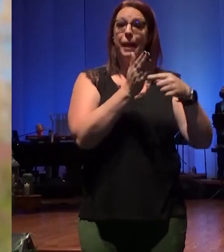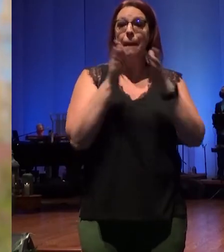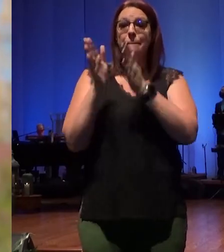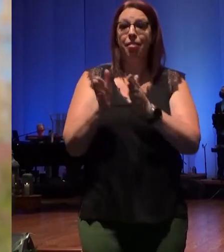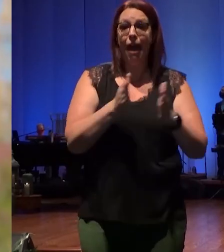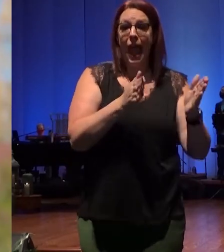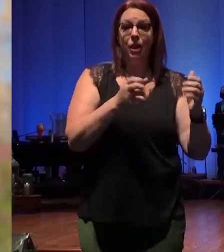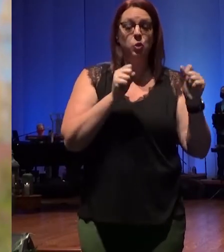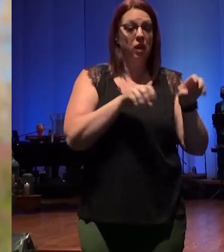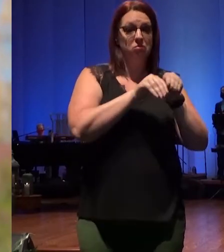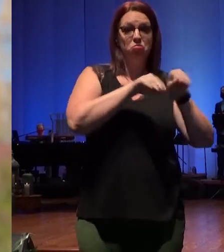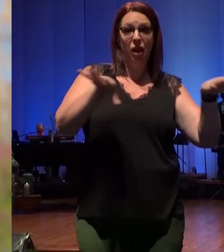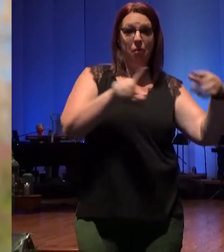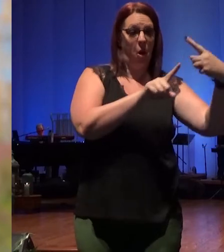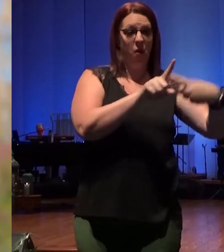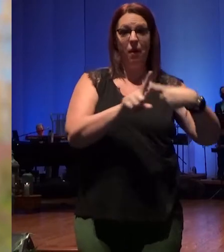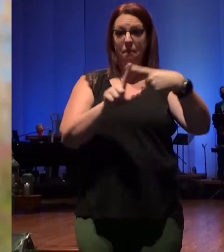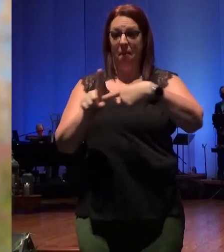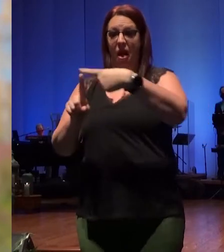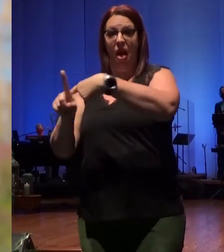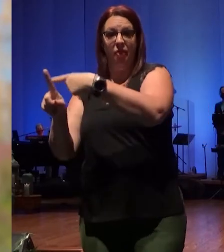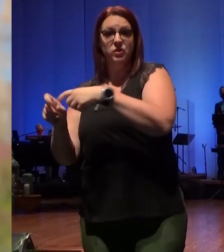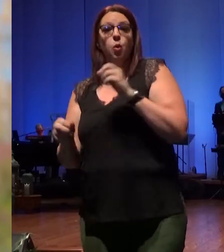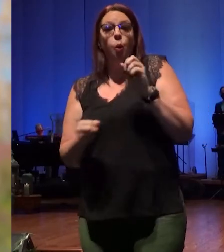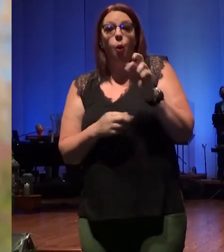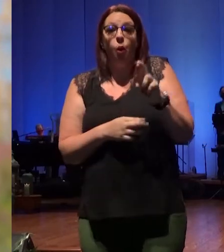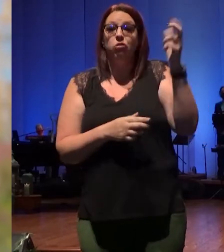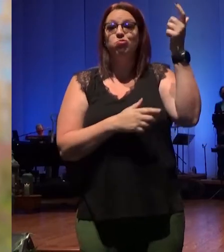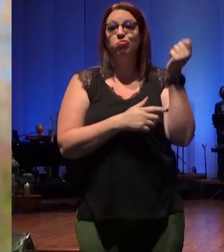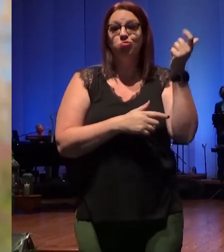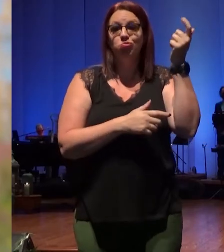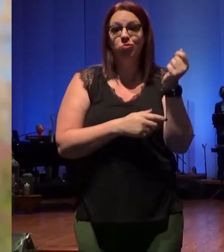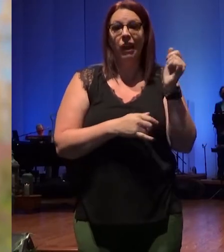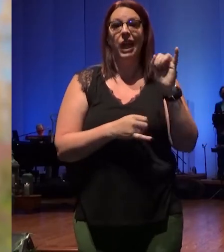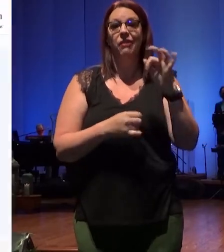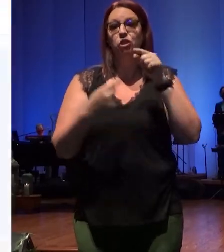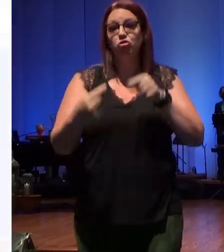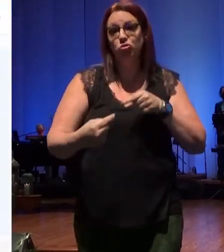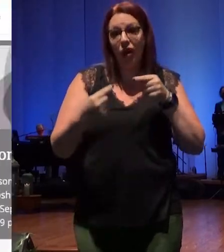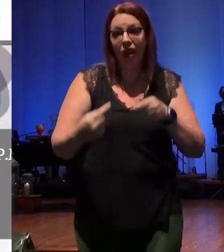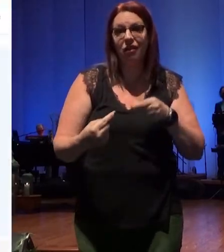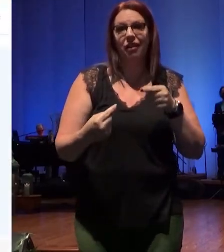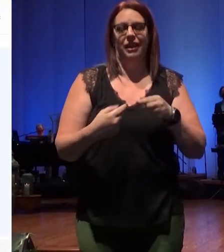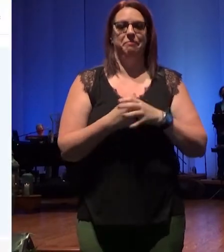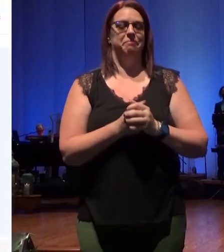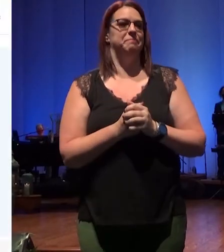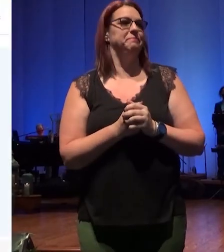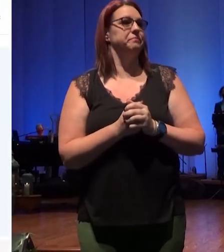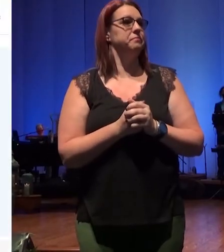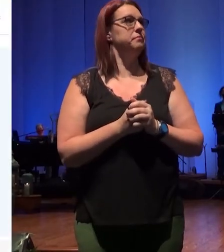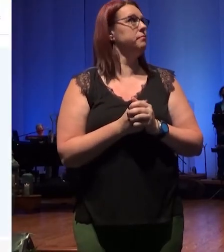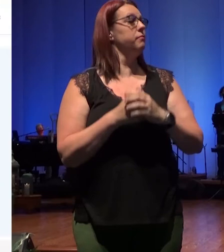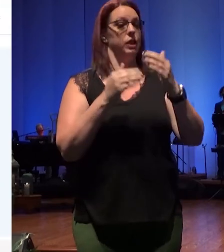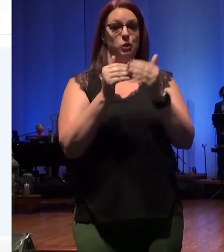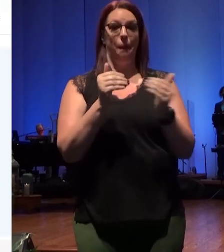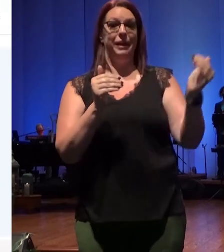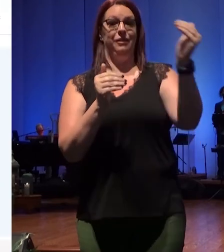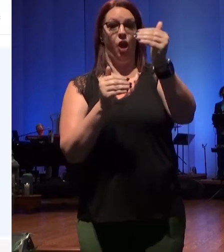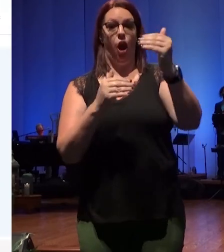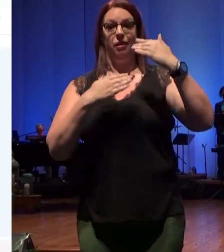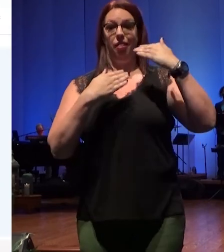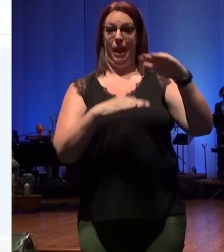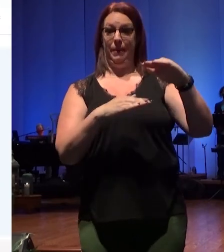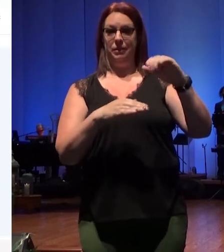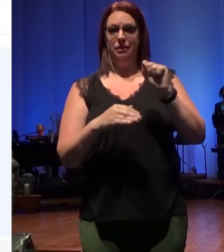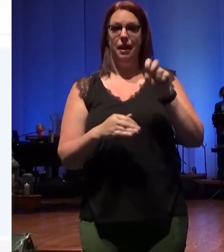over the months. And we have scholarships available if you're struggling to make the payment. Beyond Limits, September